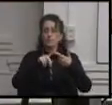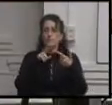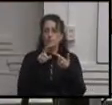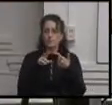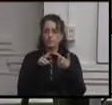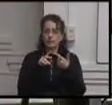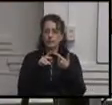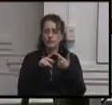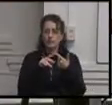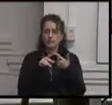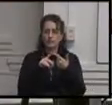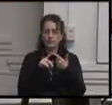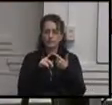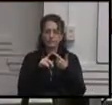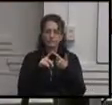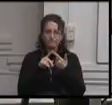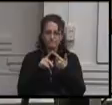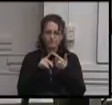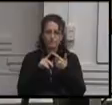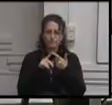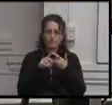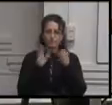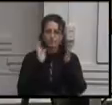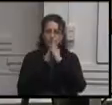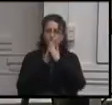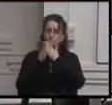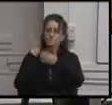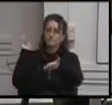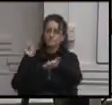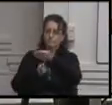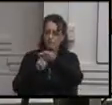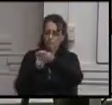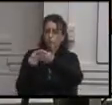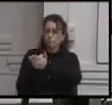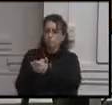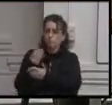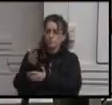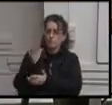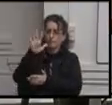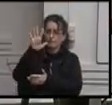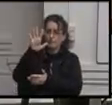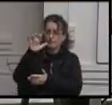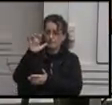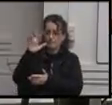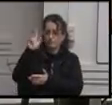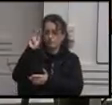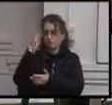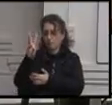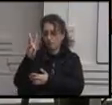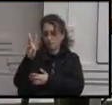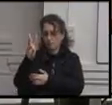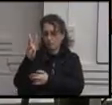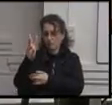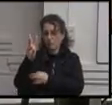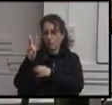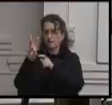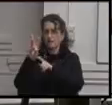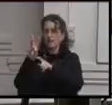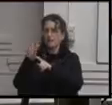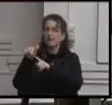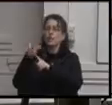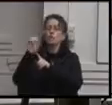has signed a contract for purchasing 500 kilowatts worth of